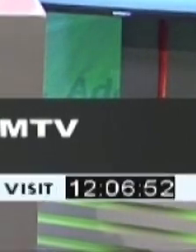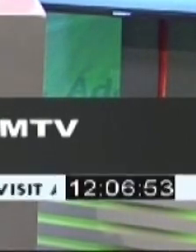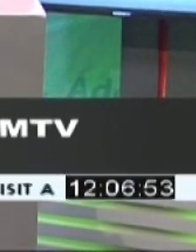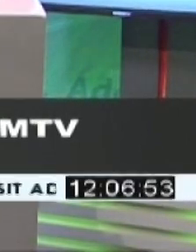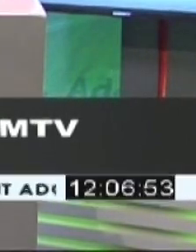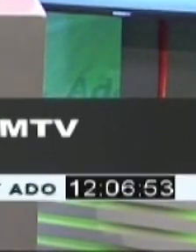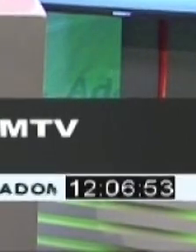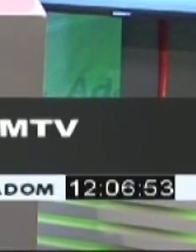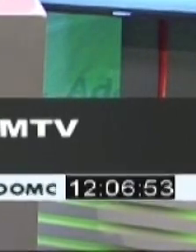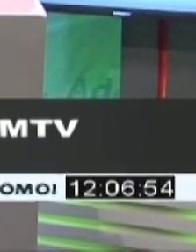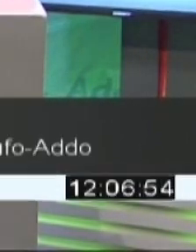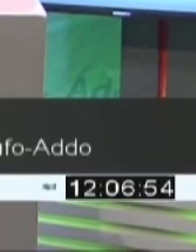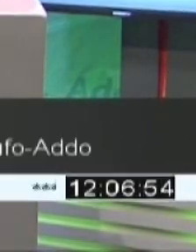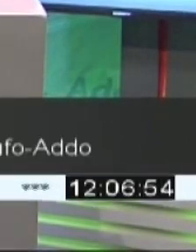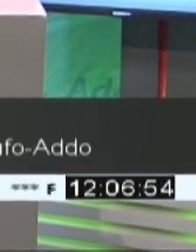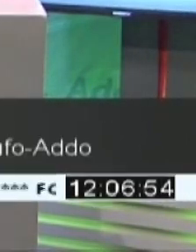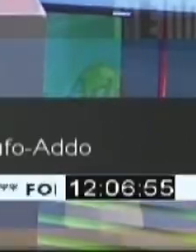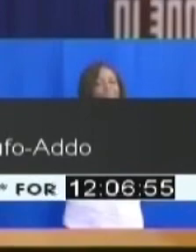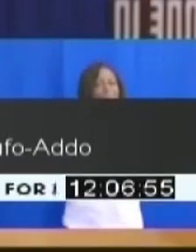no ebini